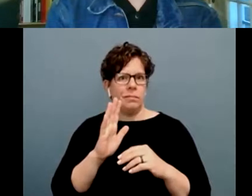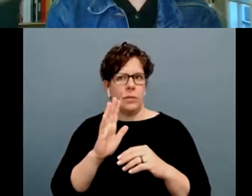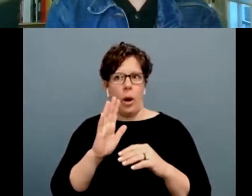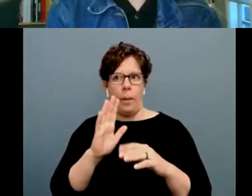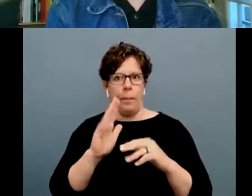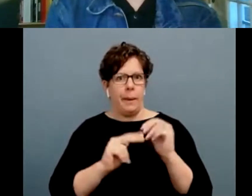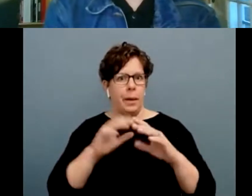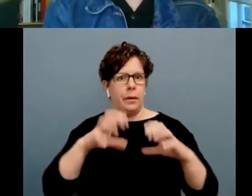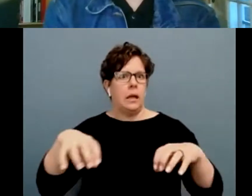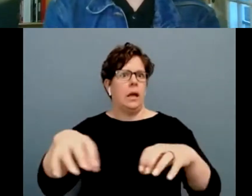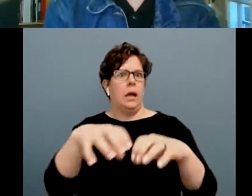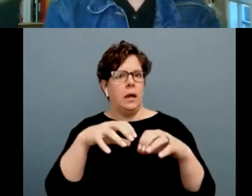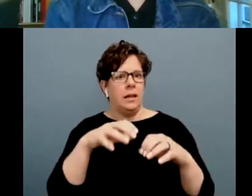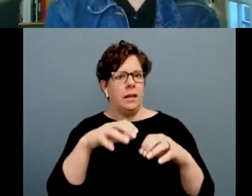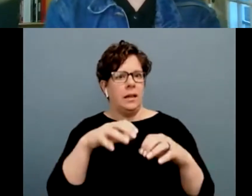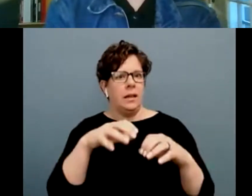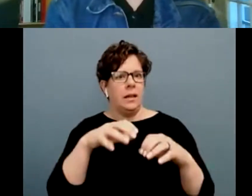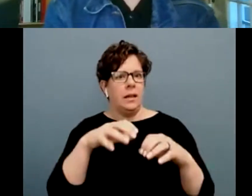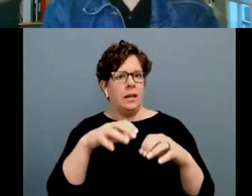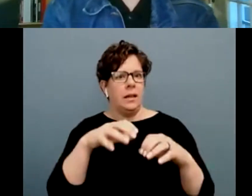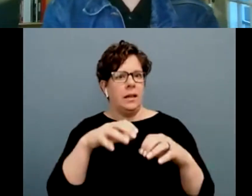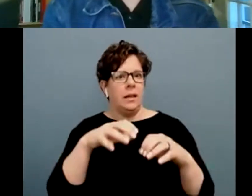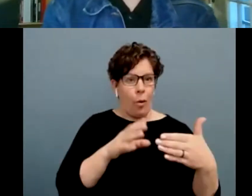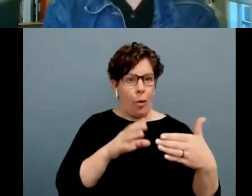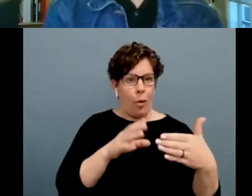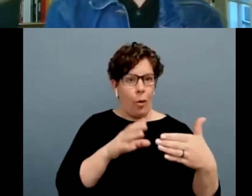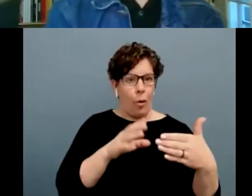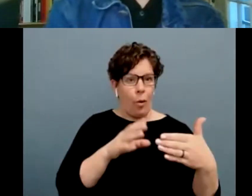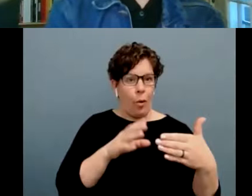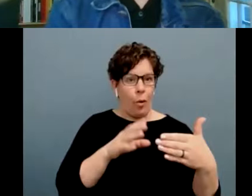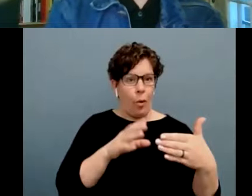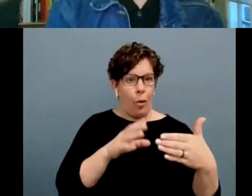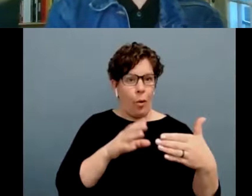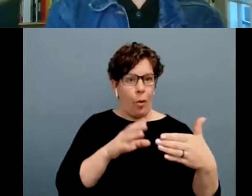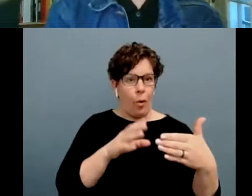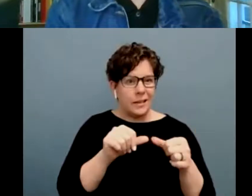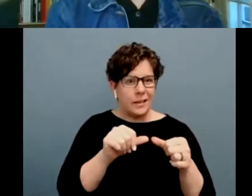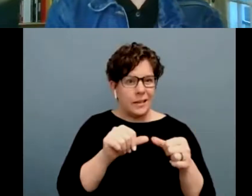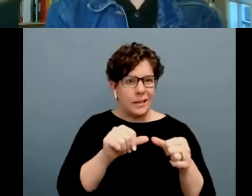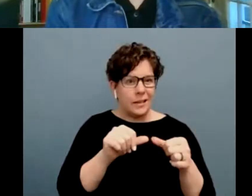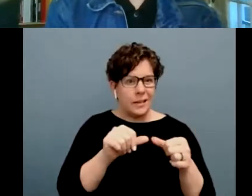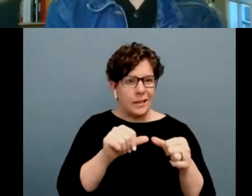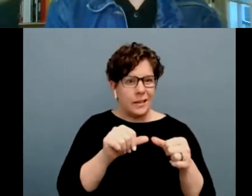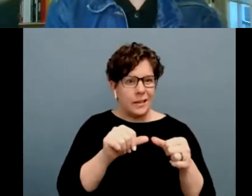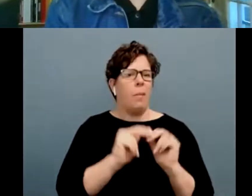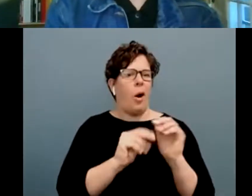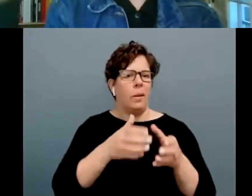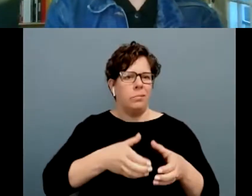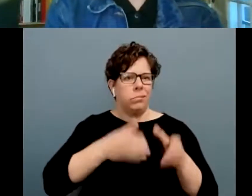this large corner lot would have become an apartment building. And so our leader,